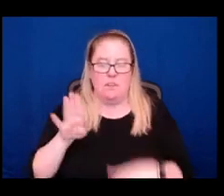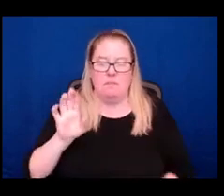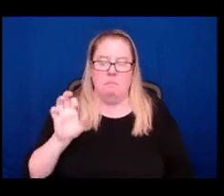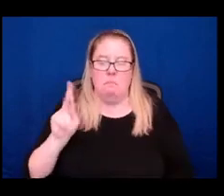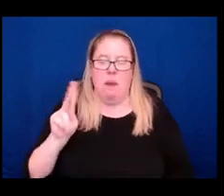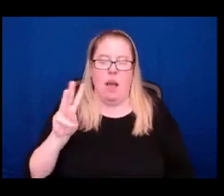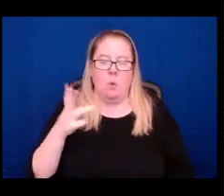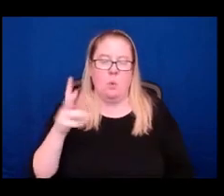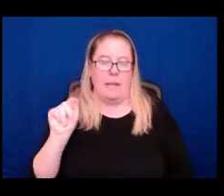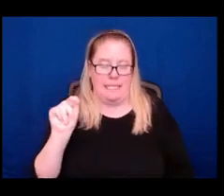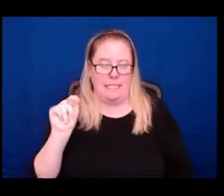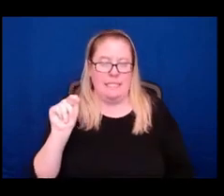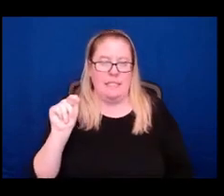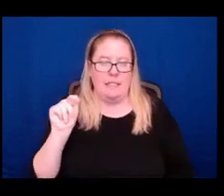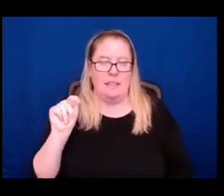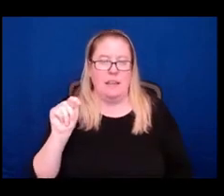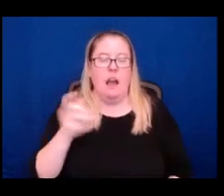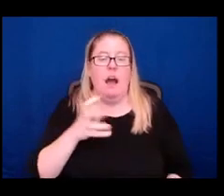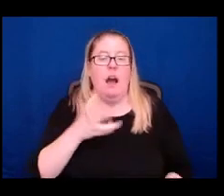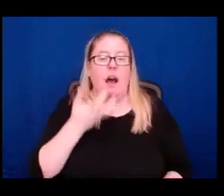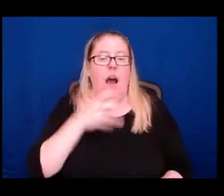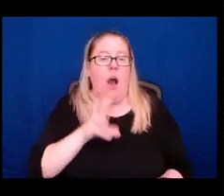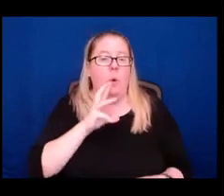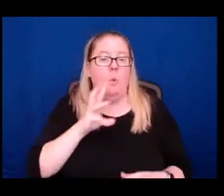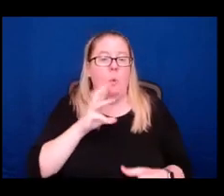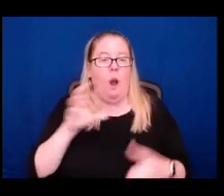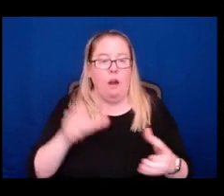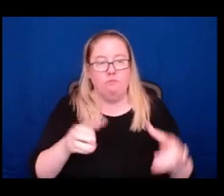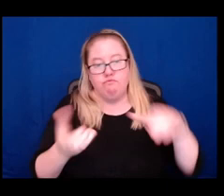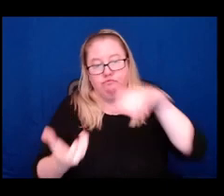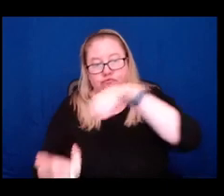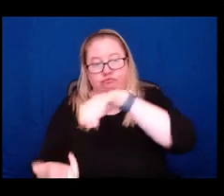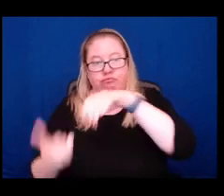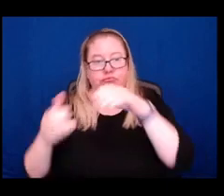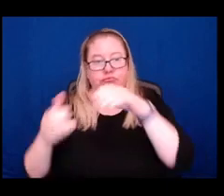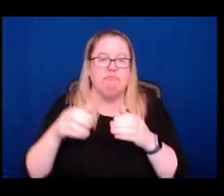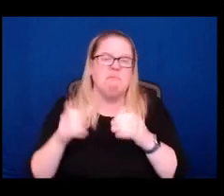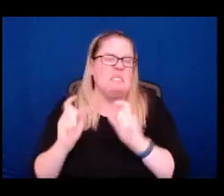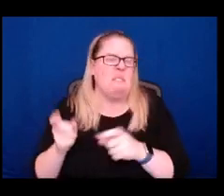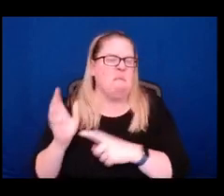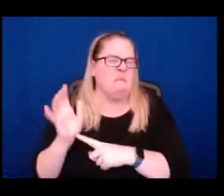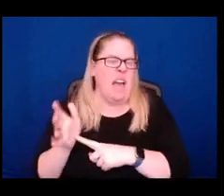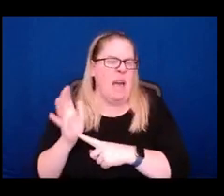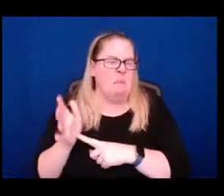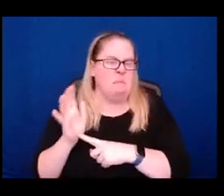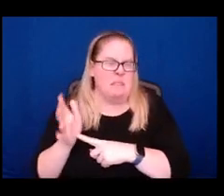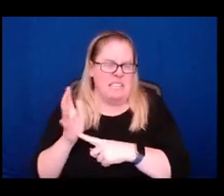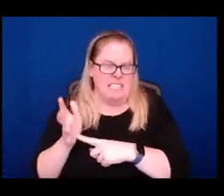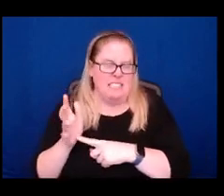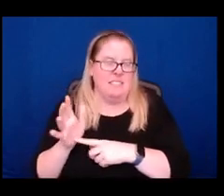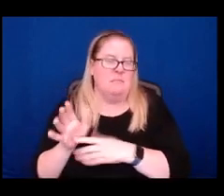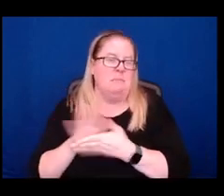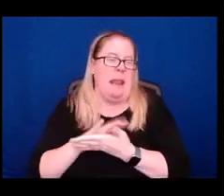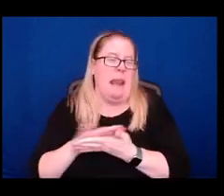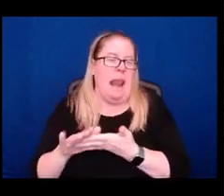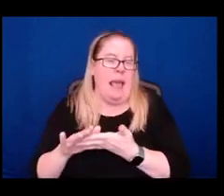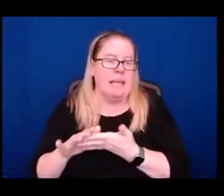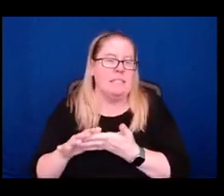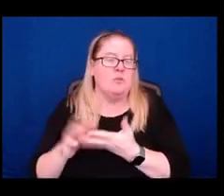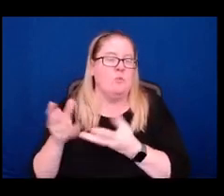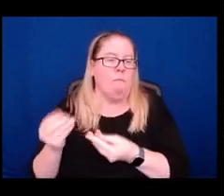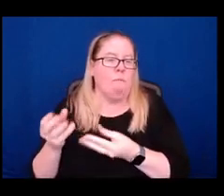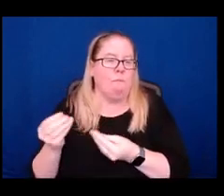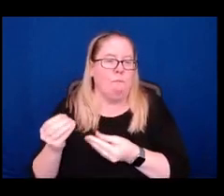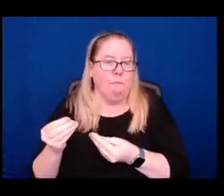some hot water and just give that about 5 minutes to get nice and soft. And while it's